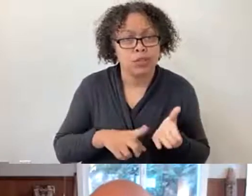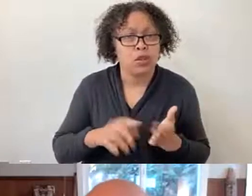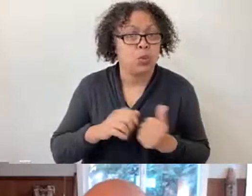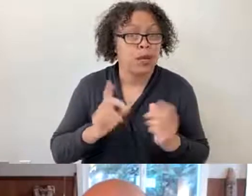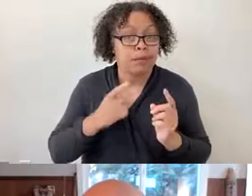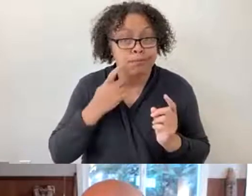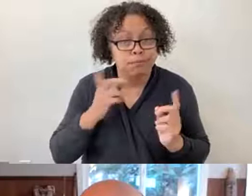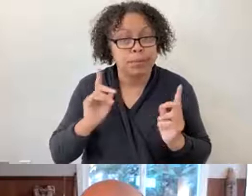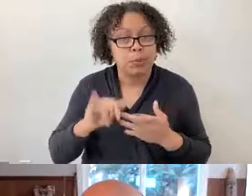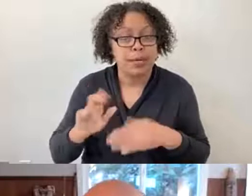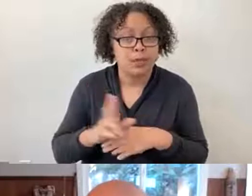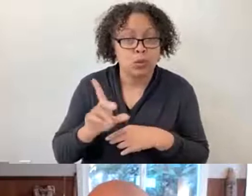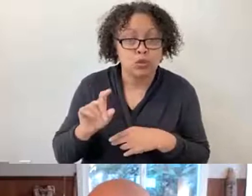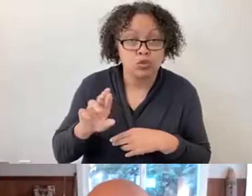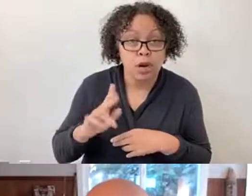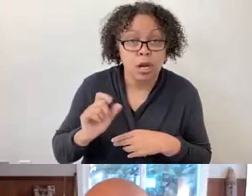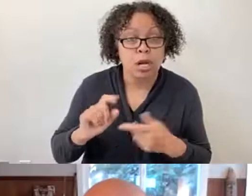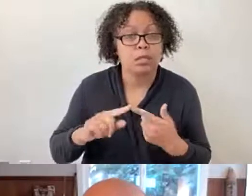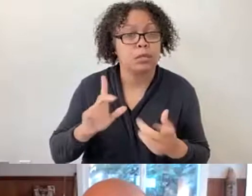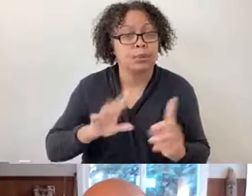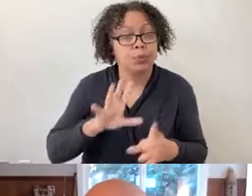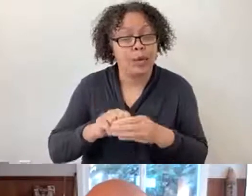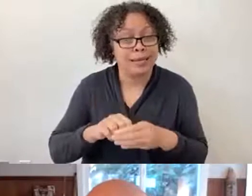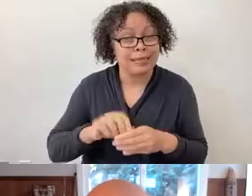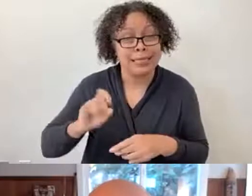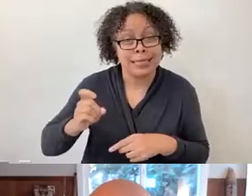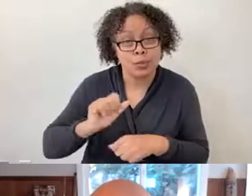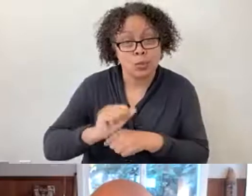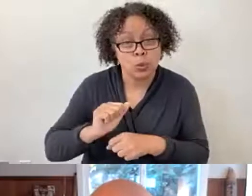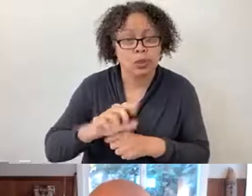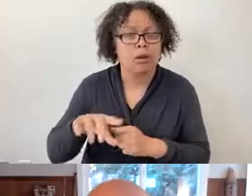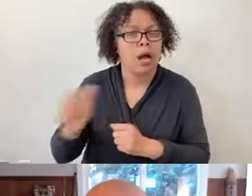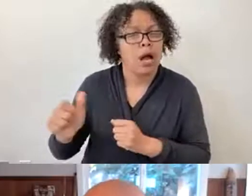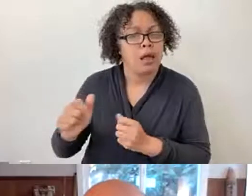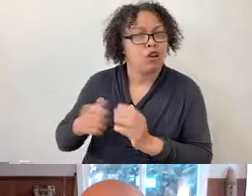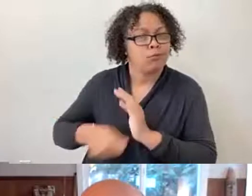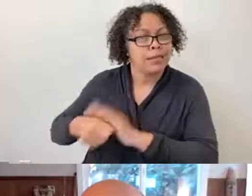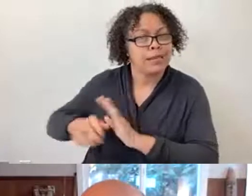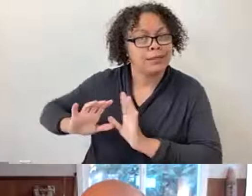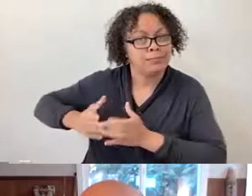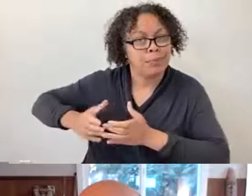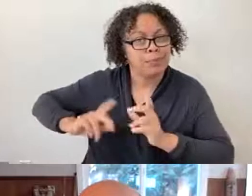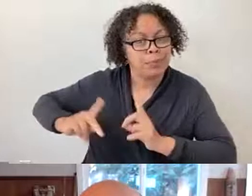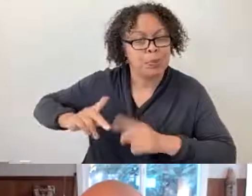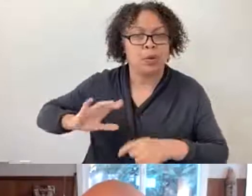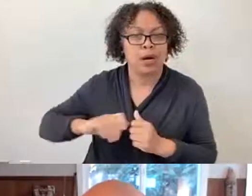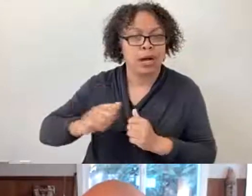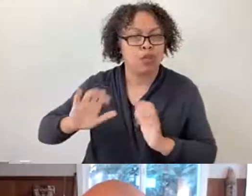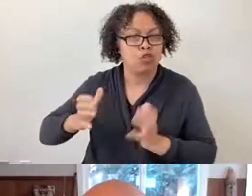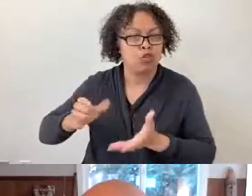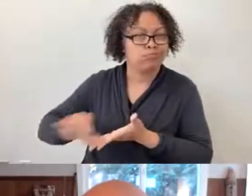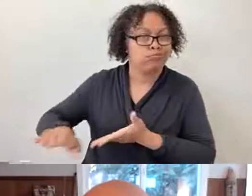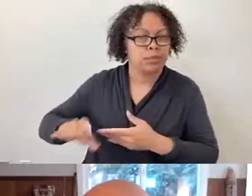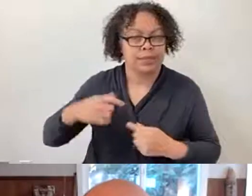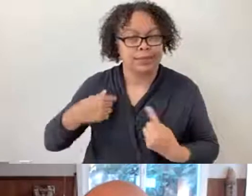people engaged in commercial sex work, and with other sort of stigmatized and hidden populations since about